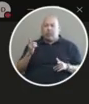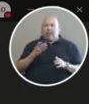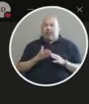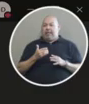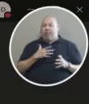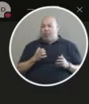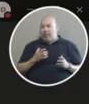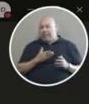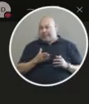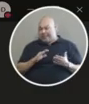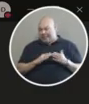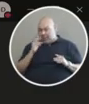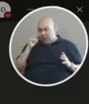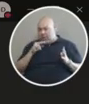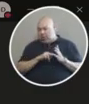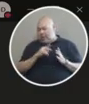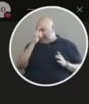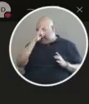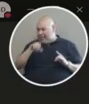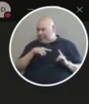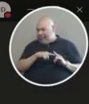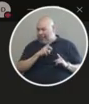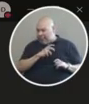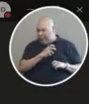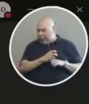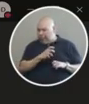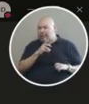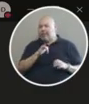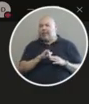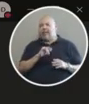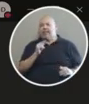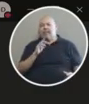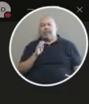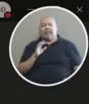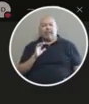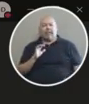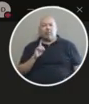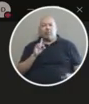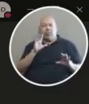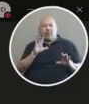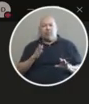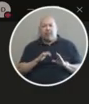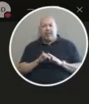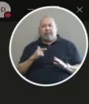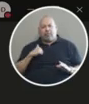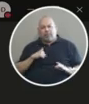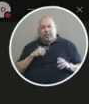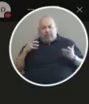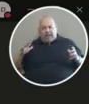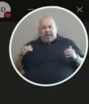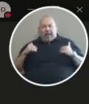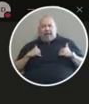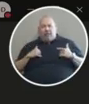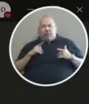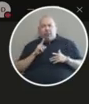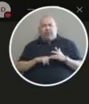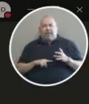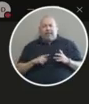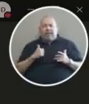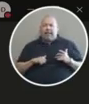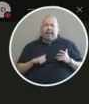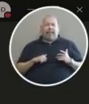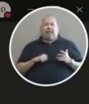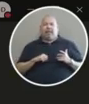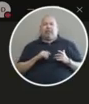things that I want the city to look at and think about hard is the wonderful things that we have and the things that we need to be